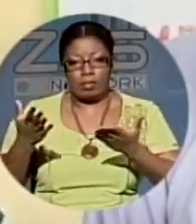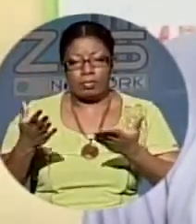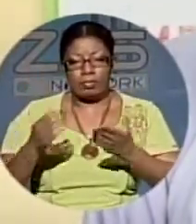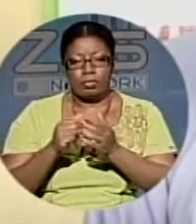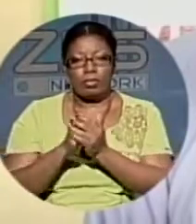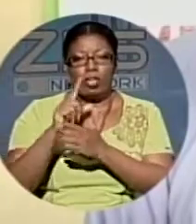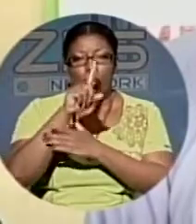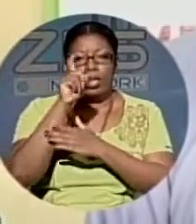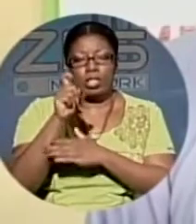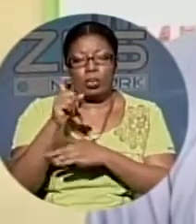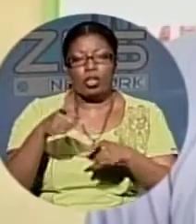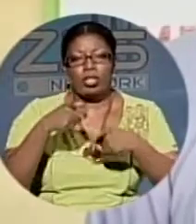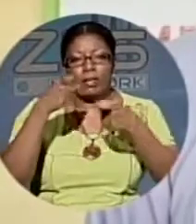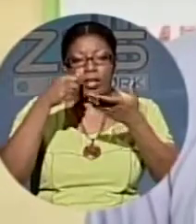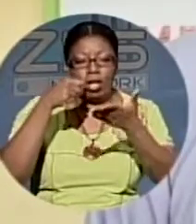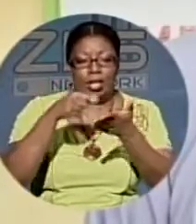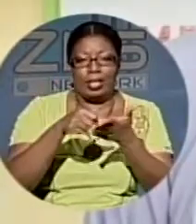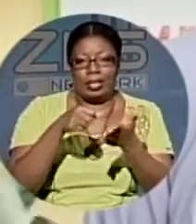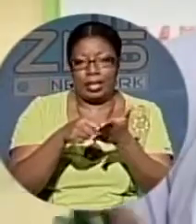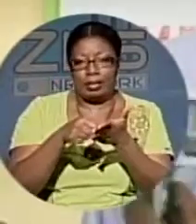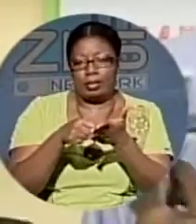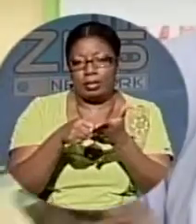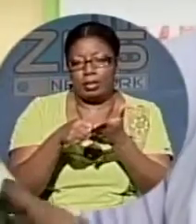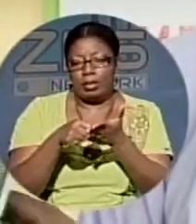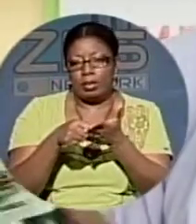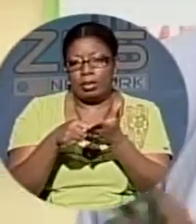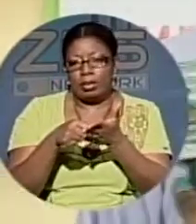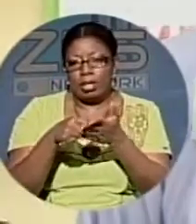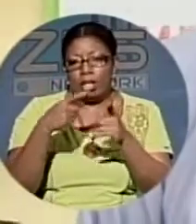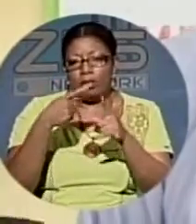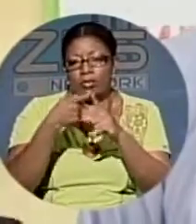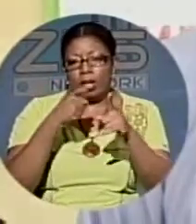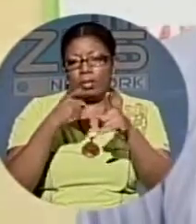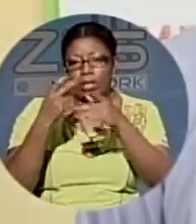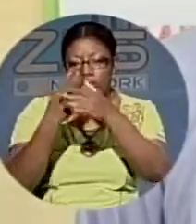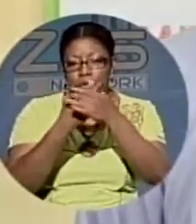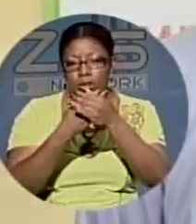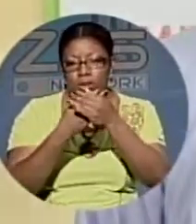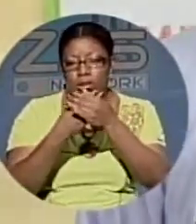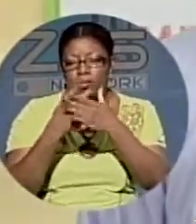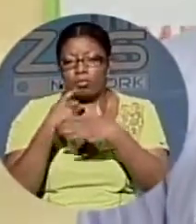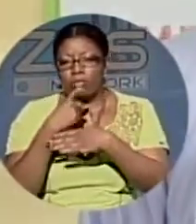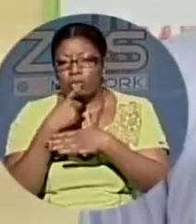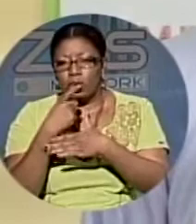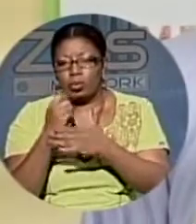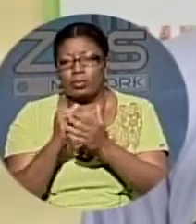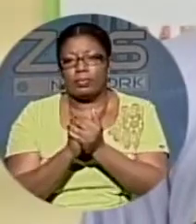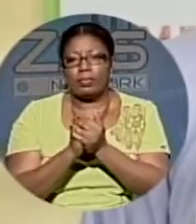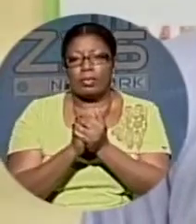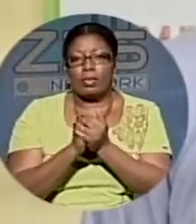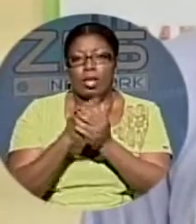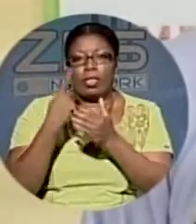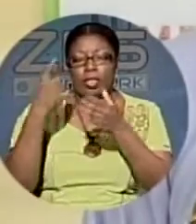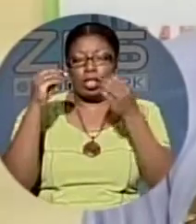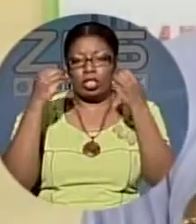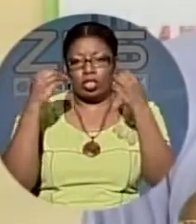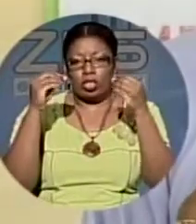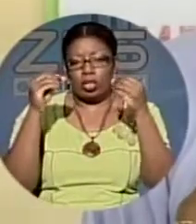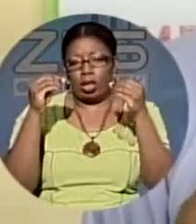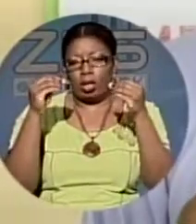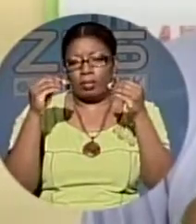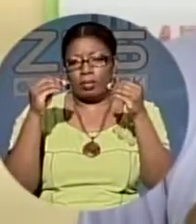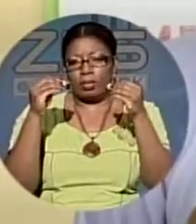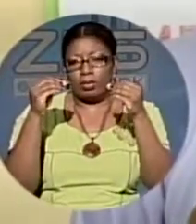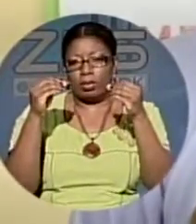notification, from who? The union? From the shop steward and assistant shop